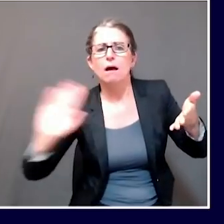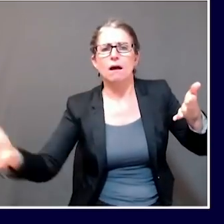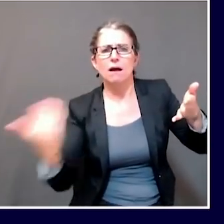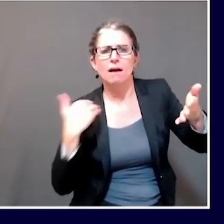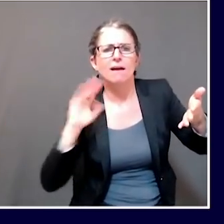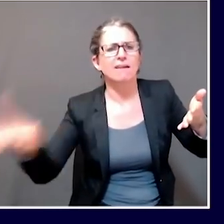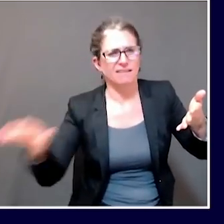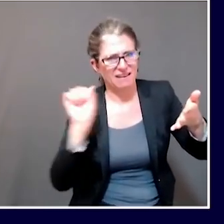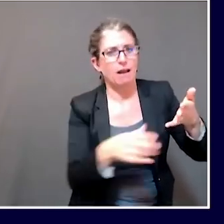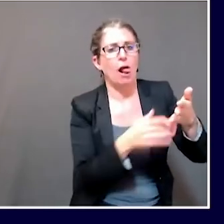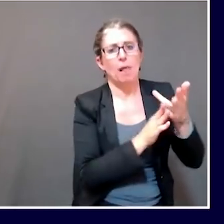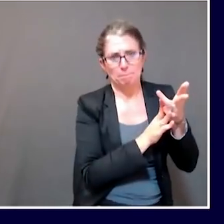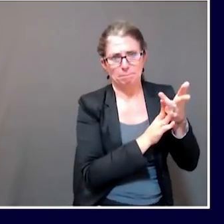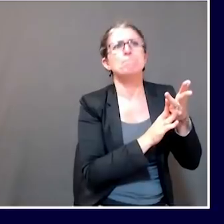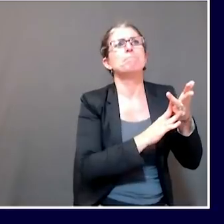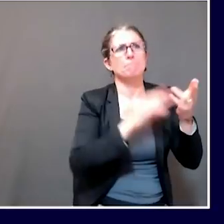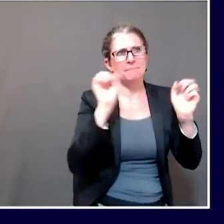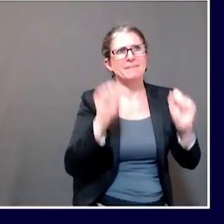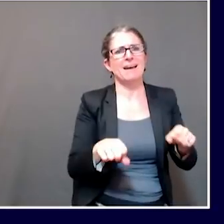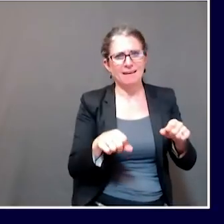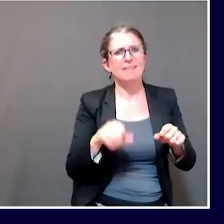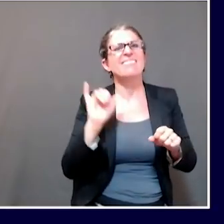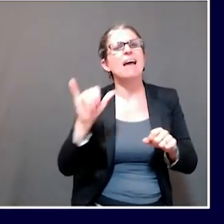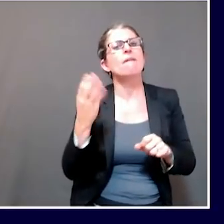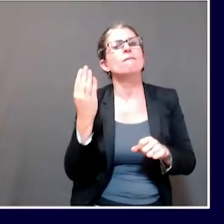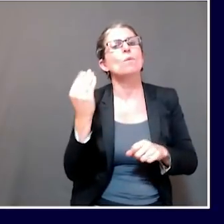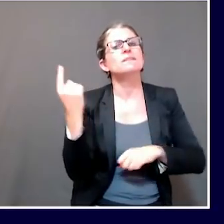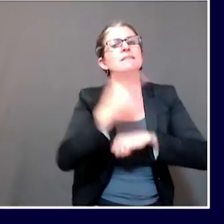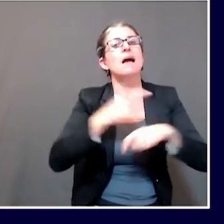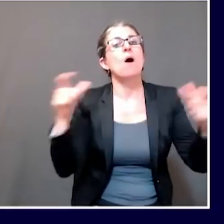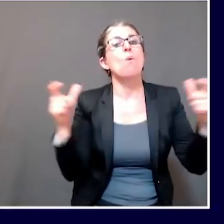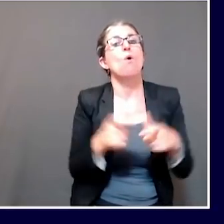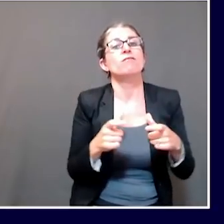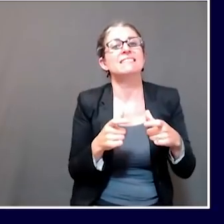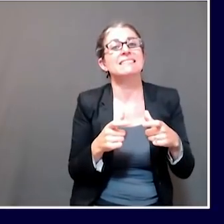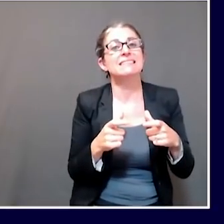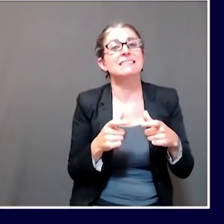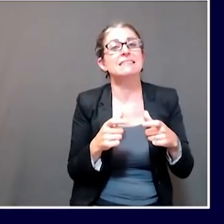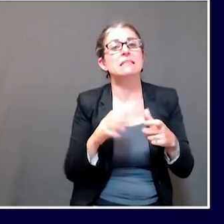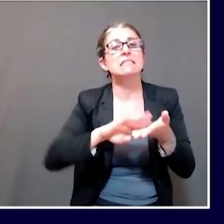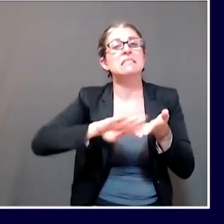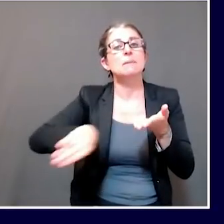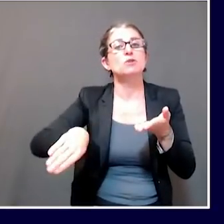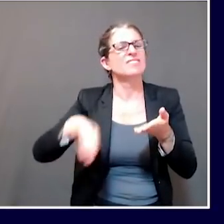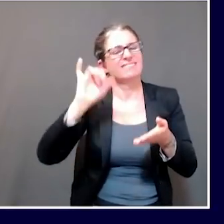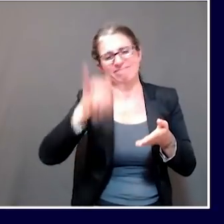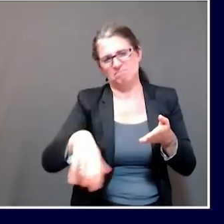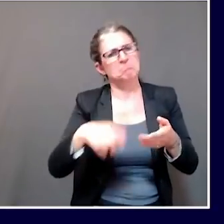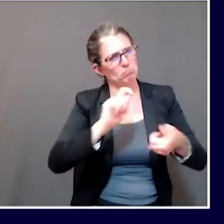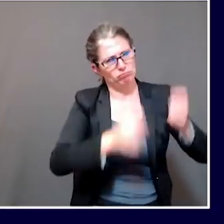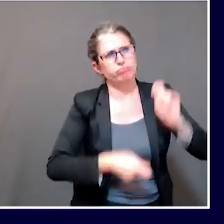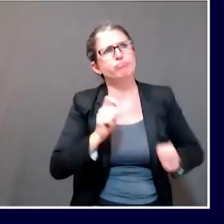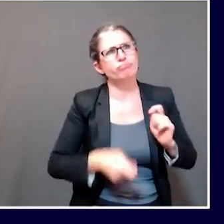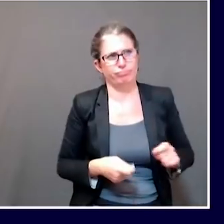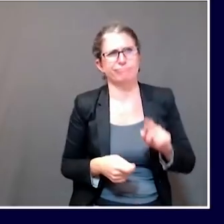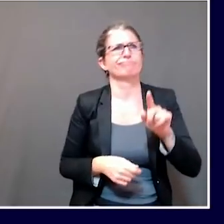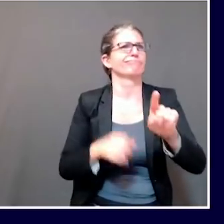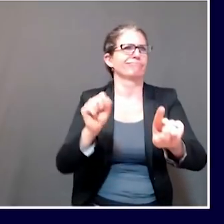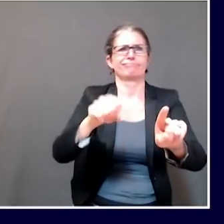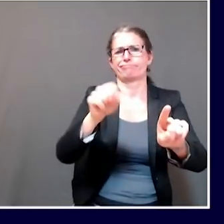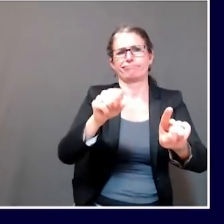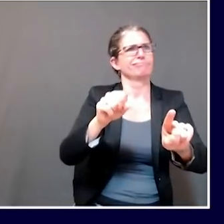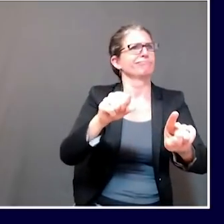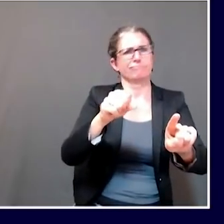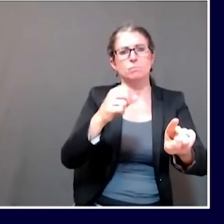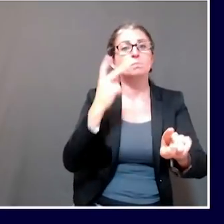not just the five states that have received that exemption, but of course other states as well, because that's a predictor of what might be coming our